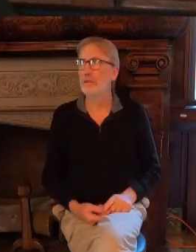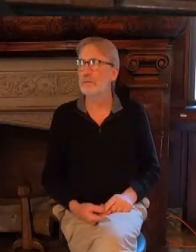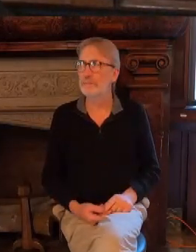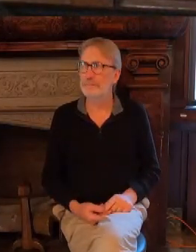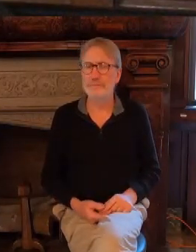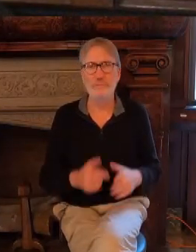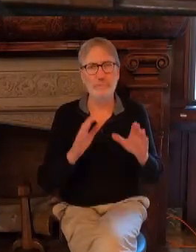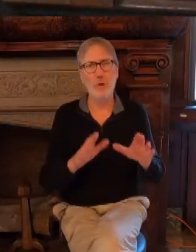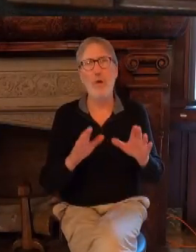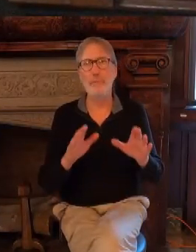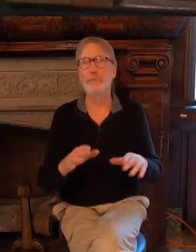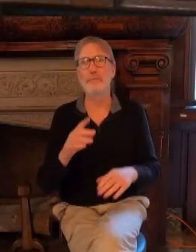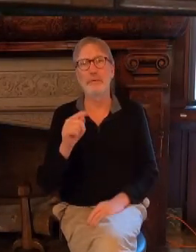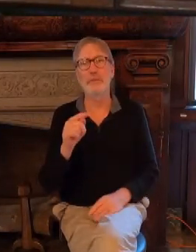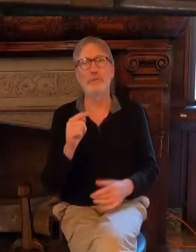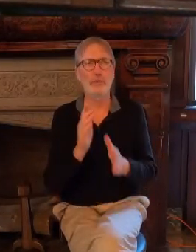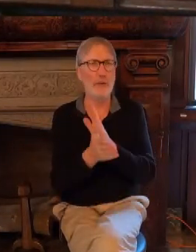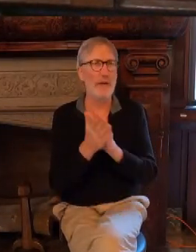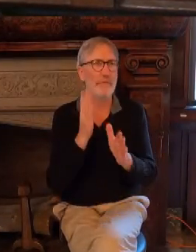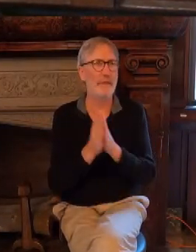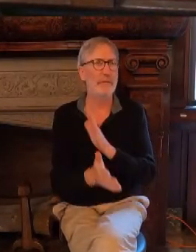combat that challenge.